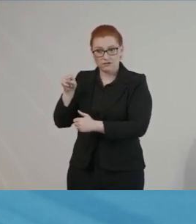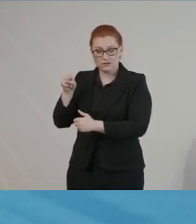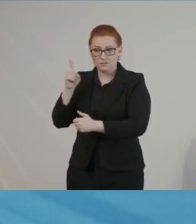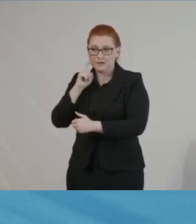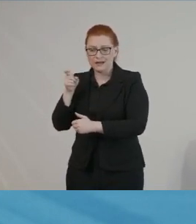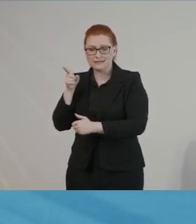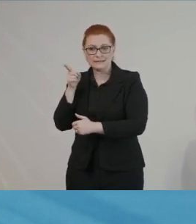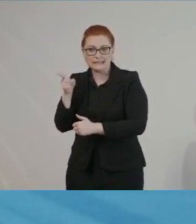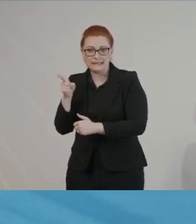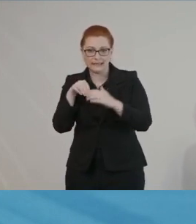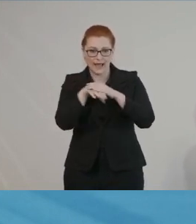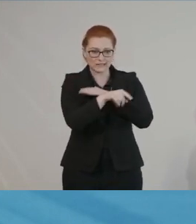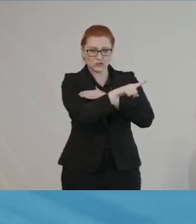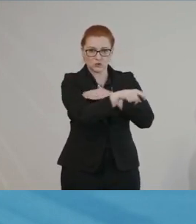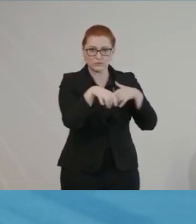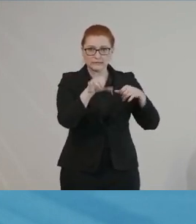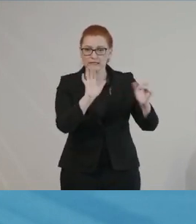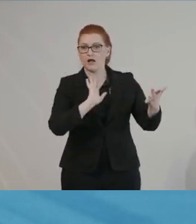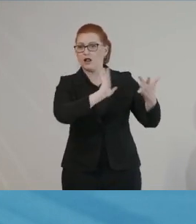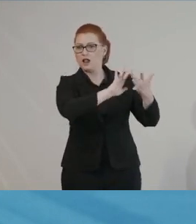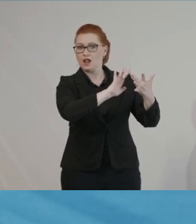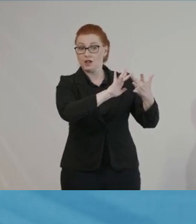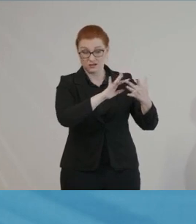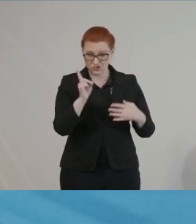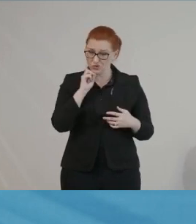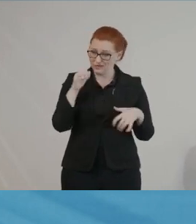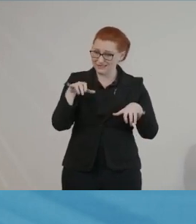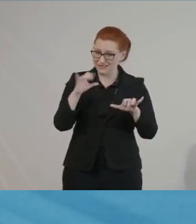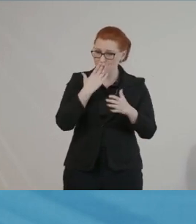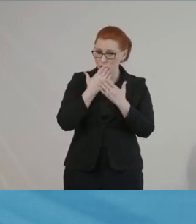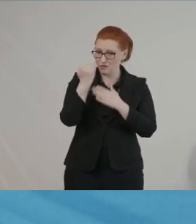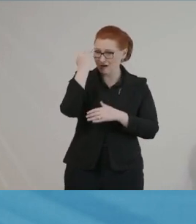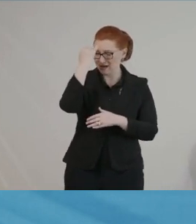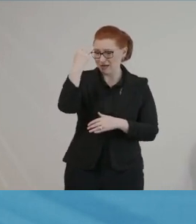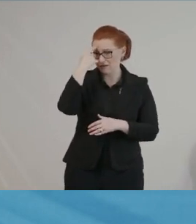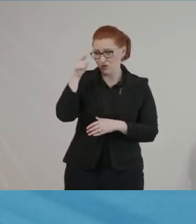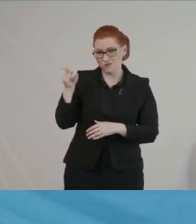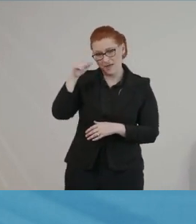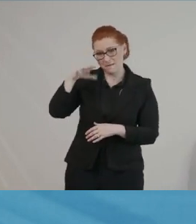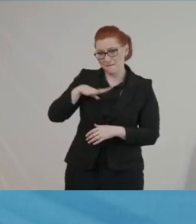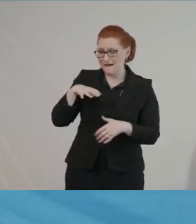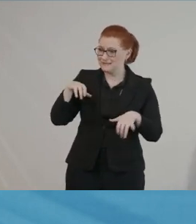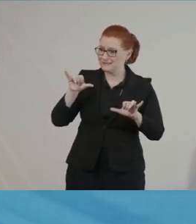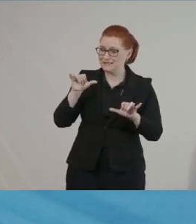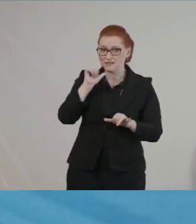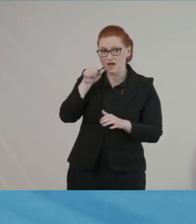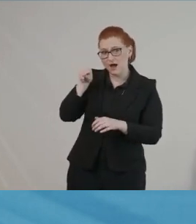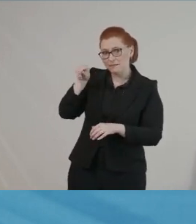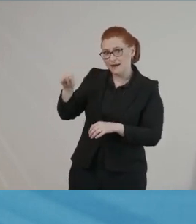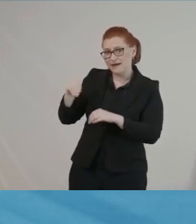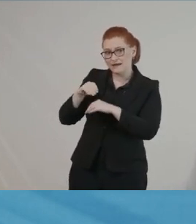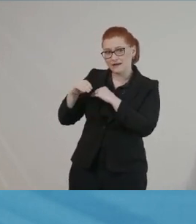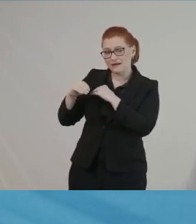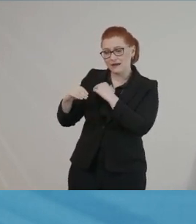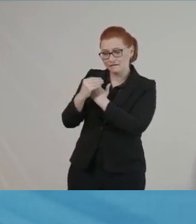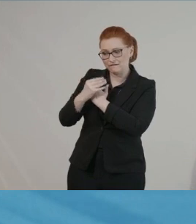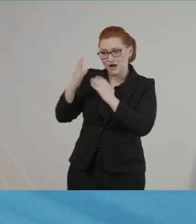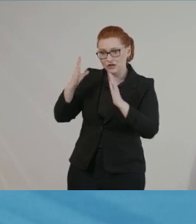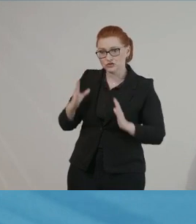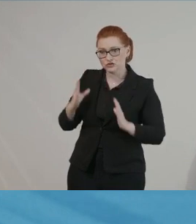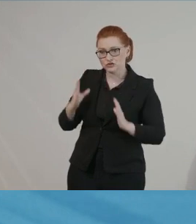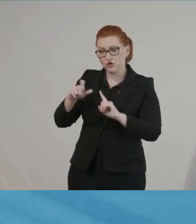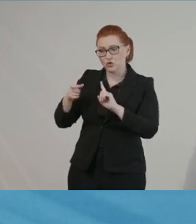idea to have Mr. Adams as an unpaid advisor when businesses have used him to lobby against state agencies for the